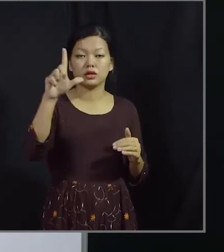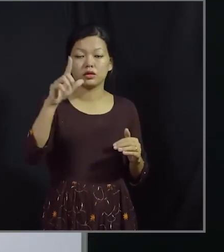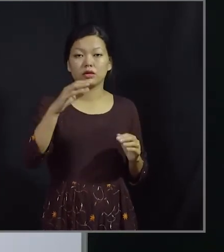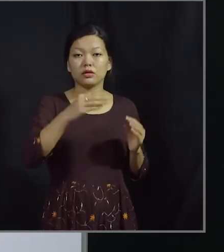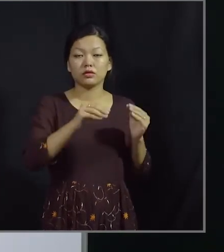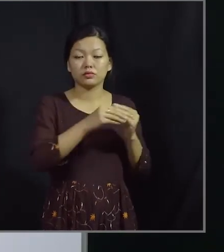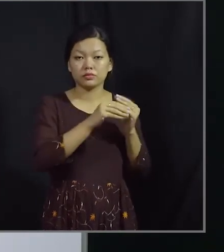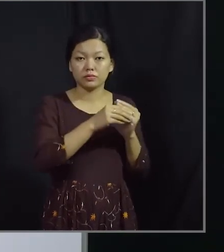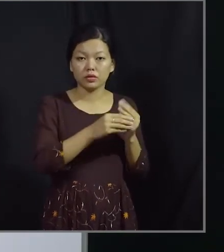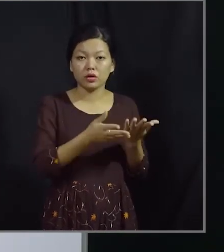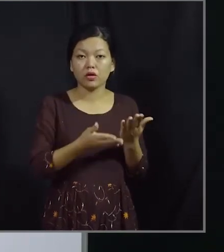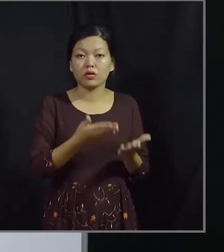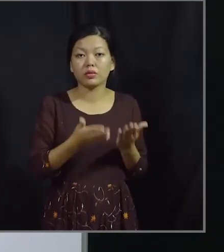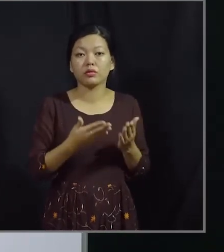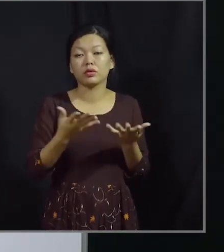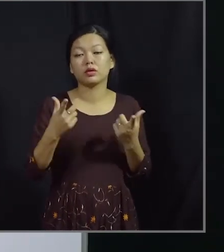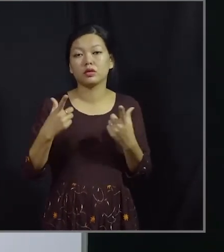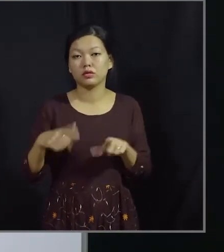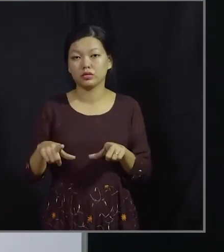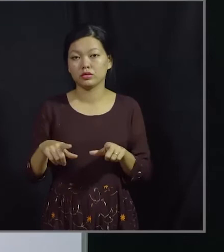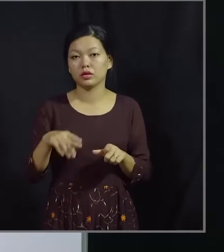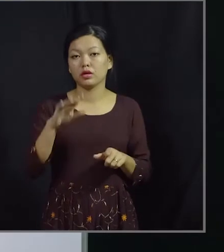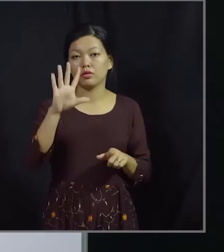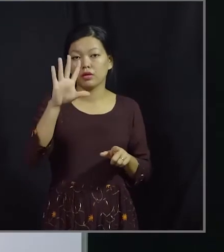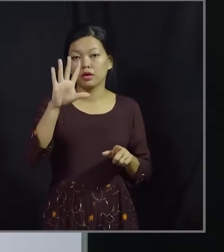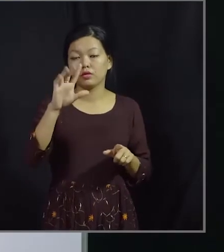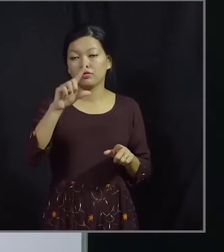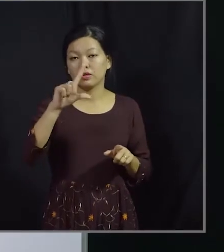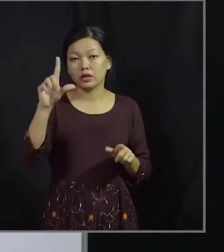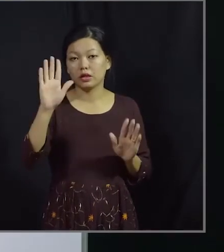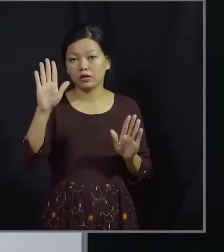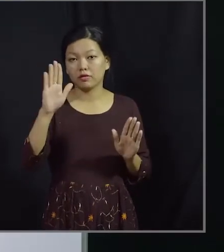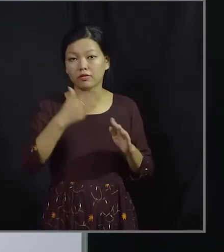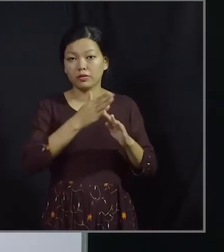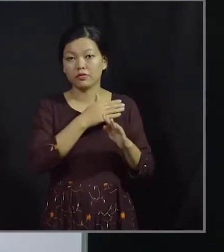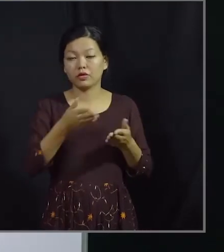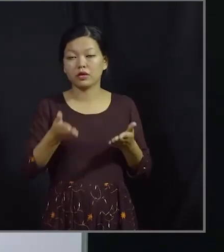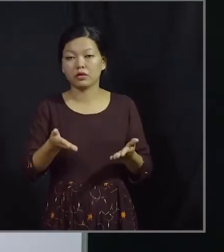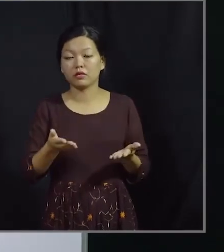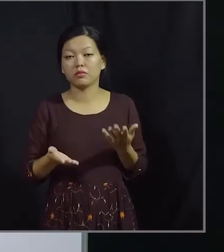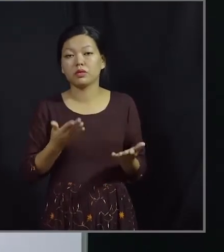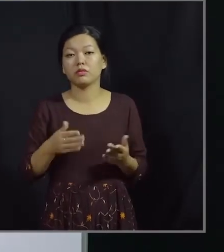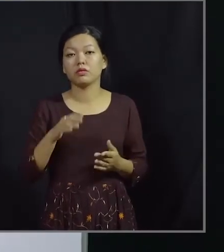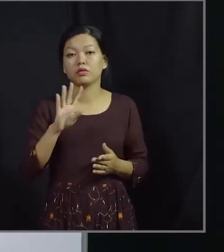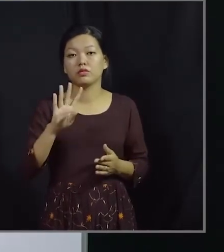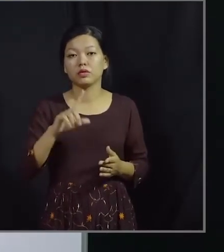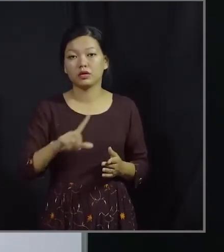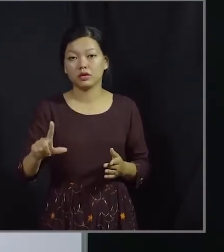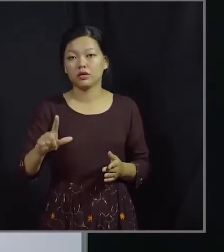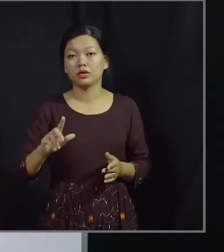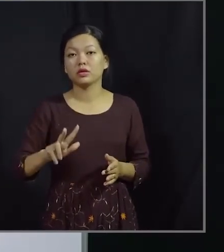you will have to ascertain the correct value of assets and liabilities to be paid to the outgoing partner or to be brought in by